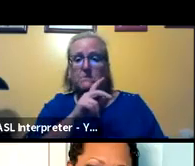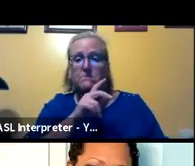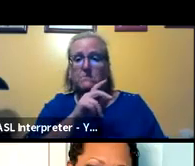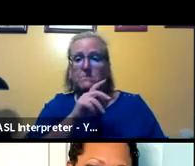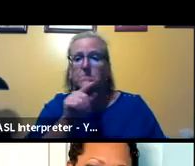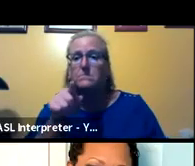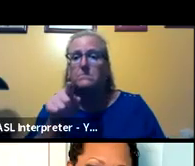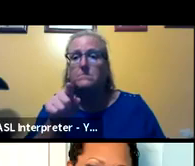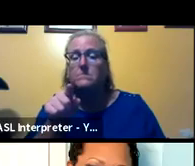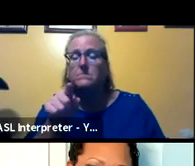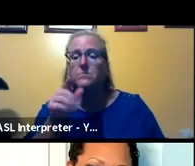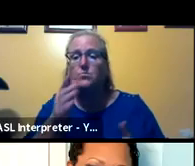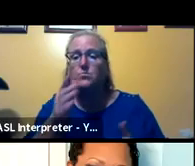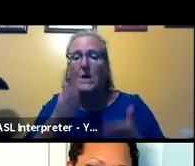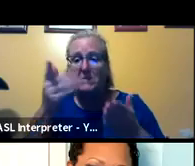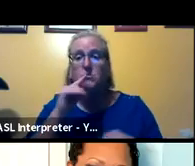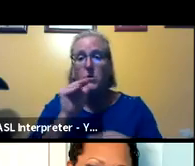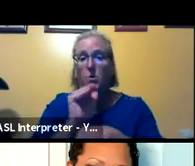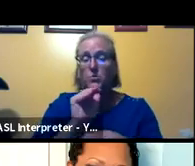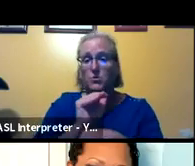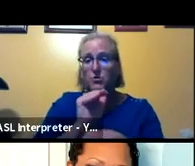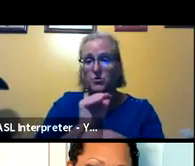This evening, the